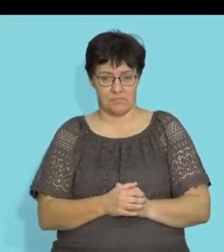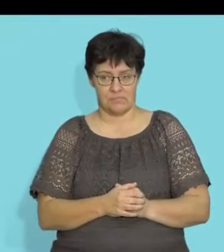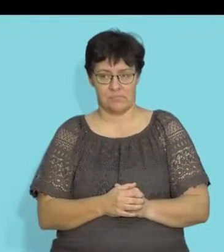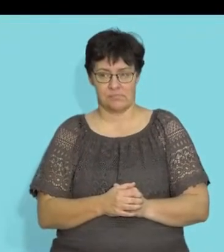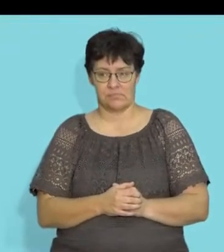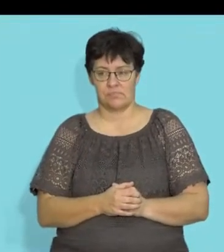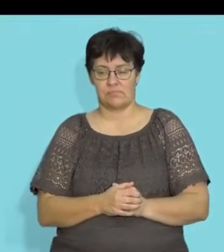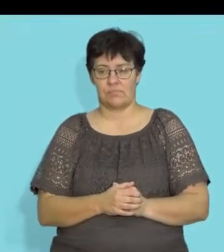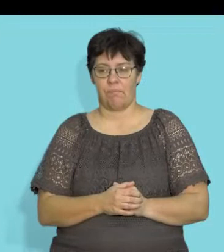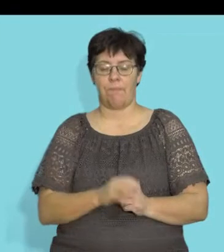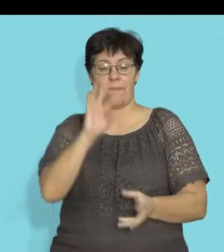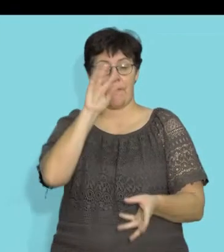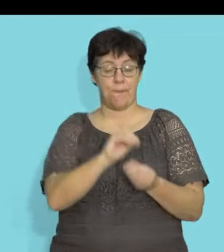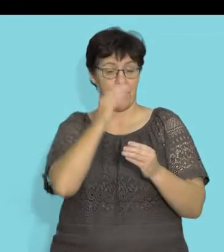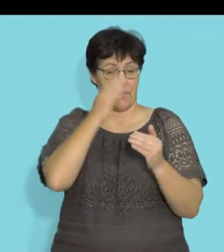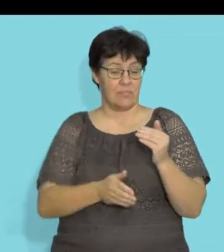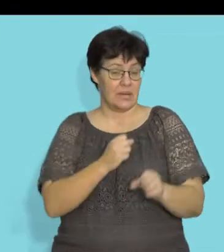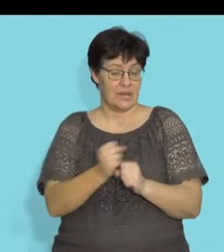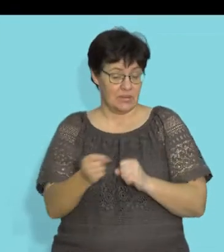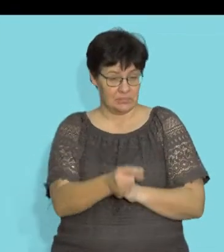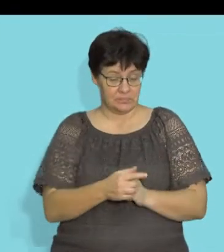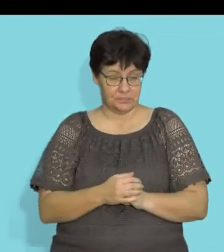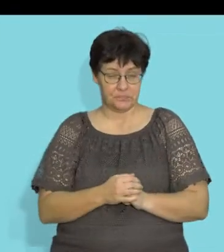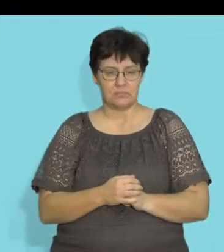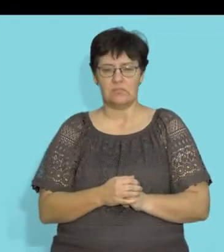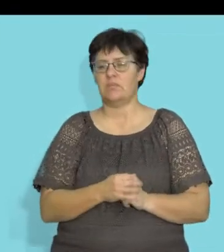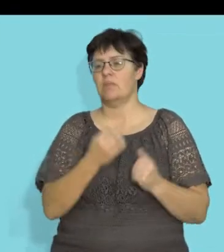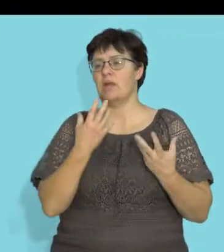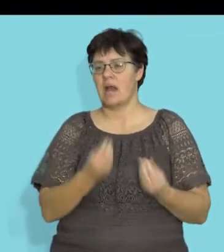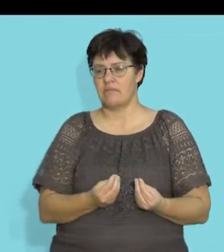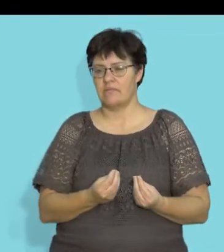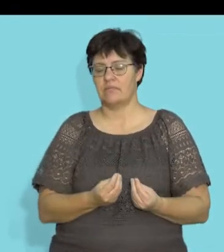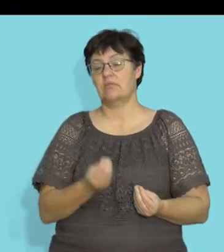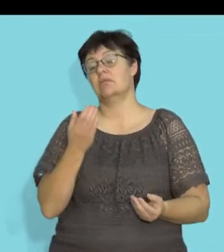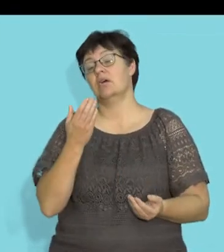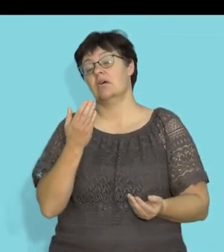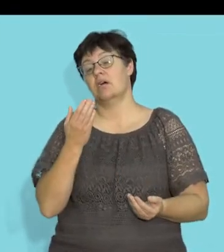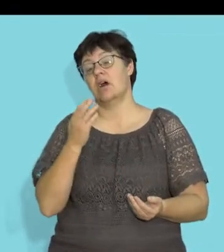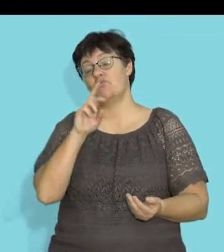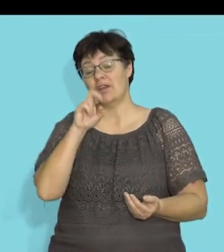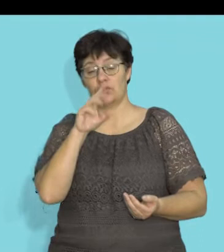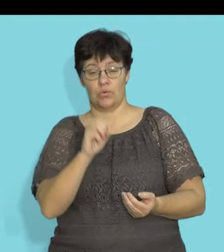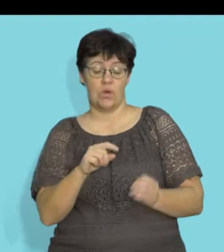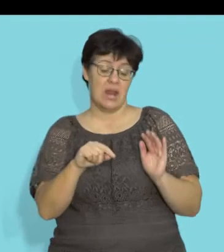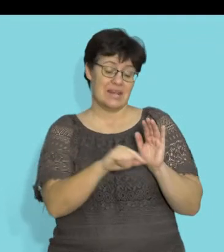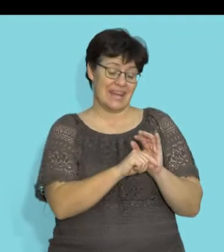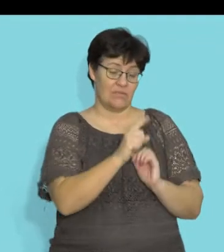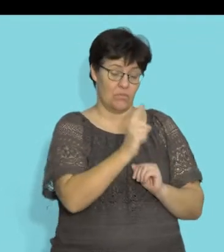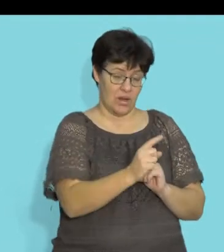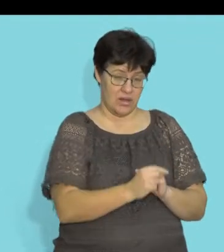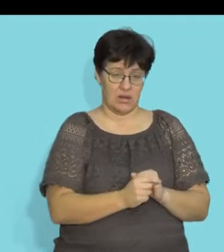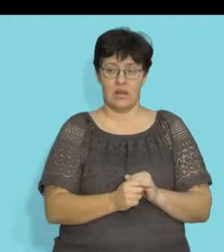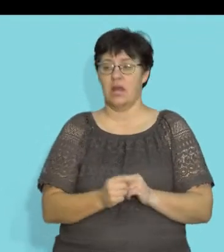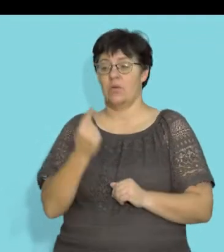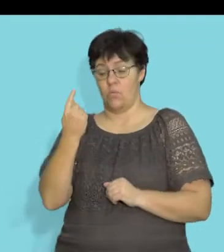So guys, the sum to infinity is when I have a ratio that is between